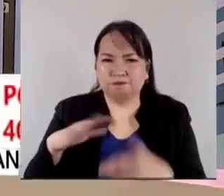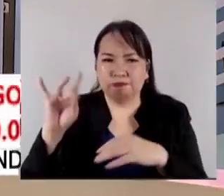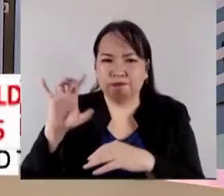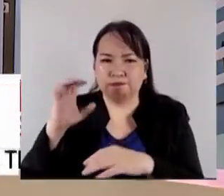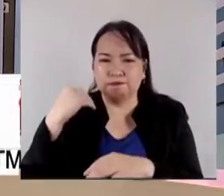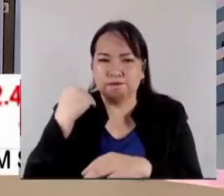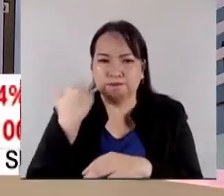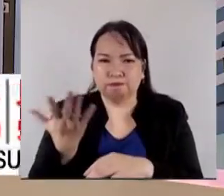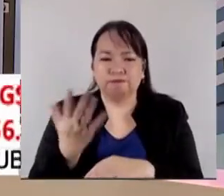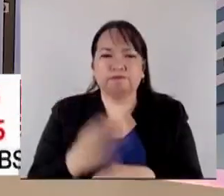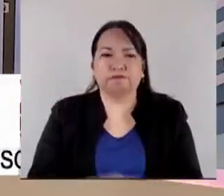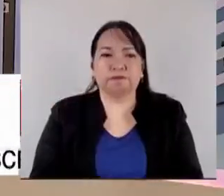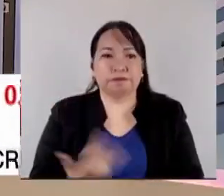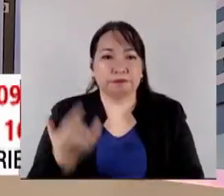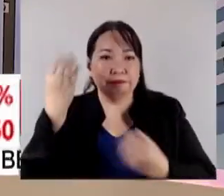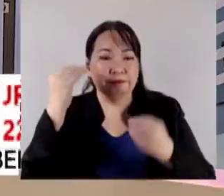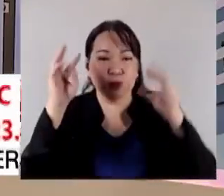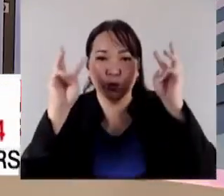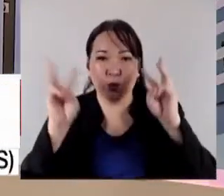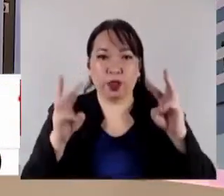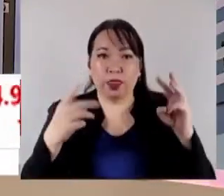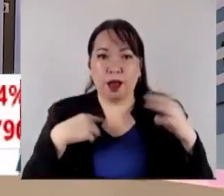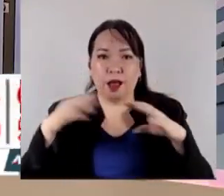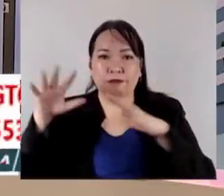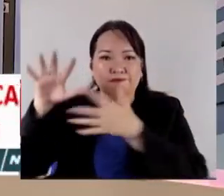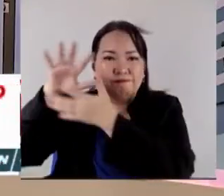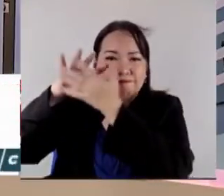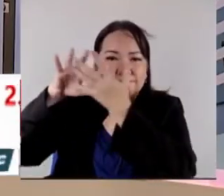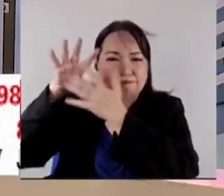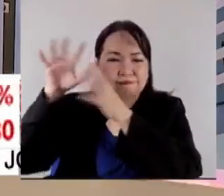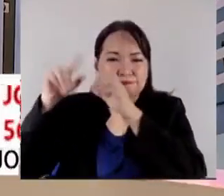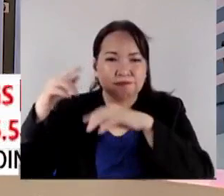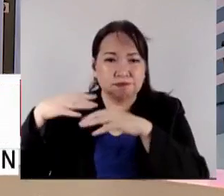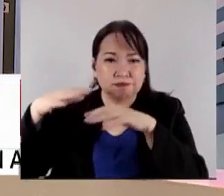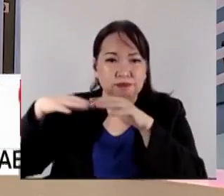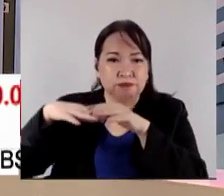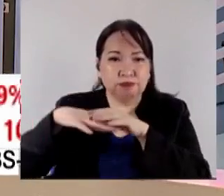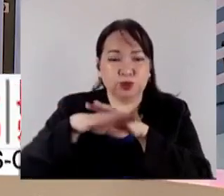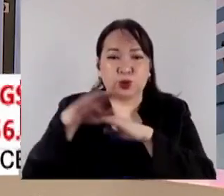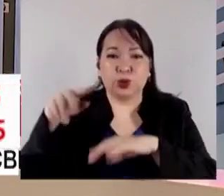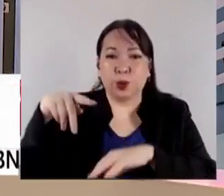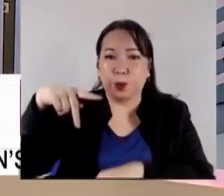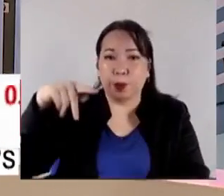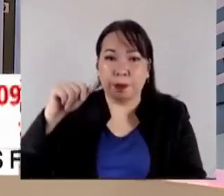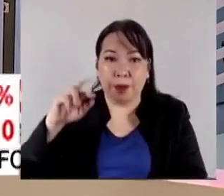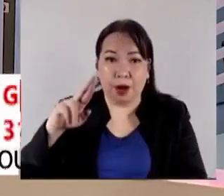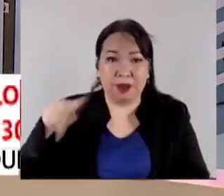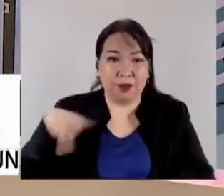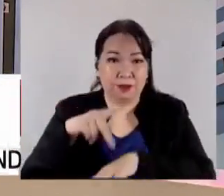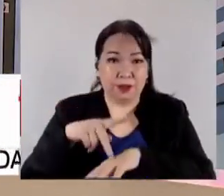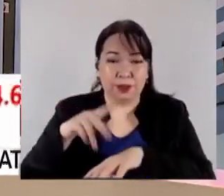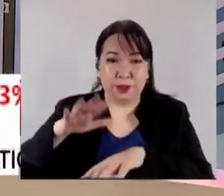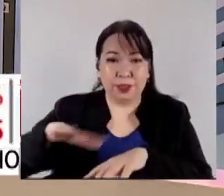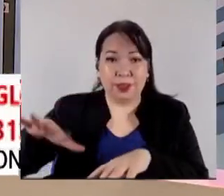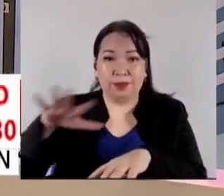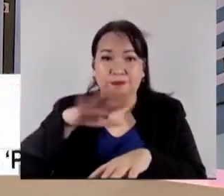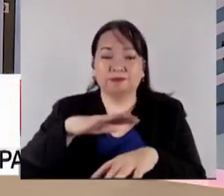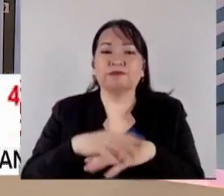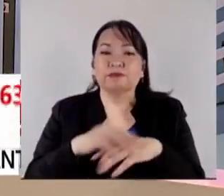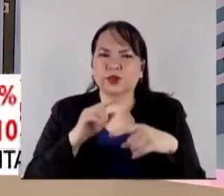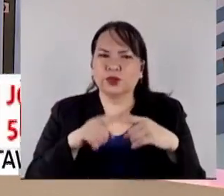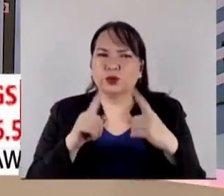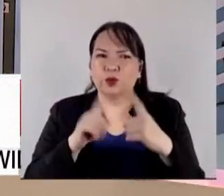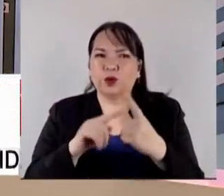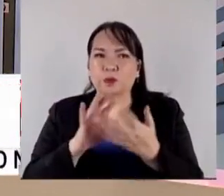An update on the weather now. A tropical cyclone, which is seen to enter the Philippine area of responsibility today, intensifies into a severe tropical